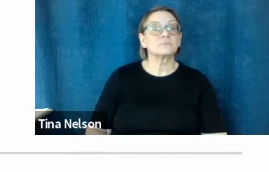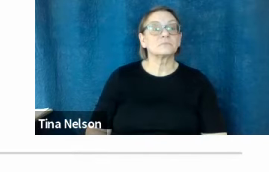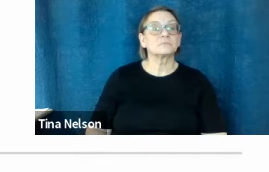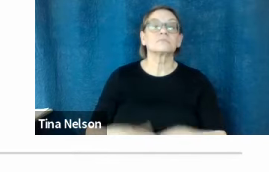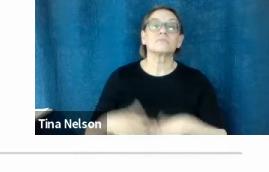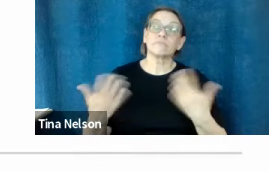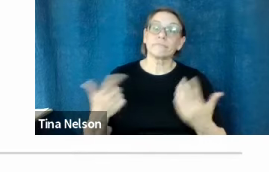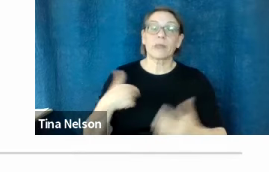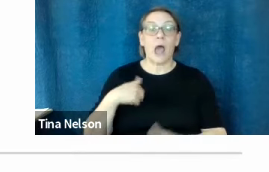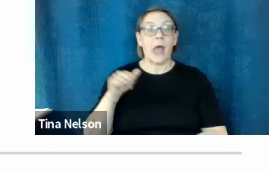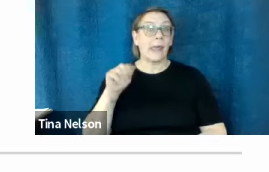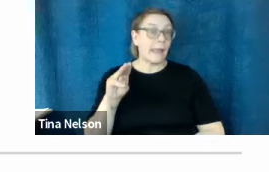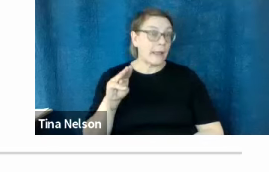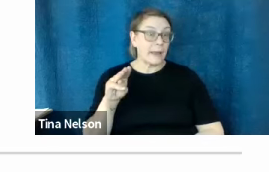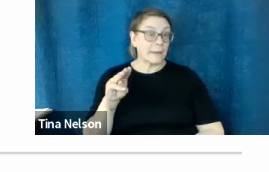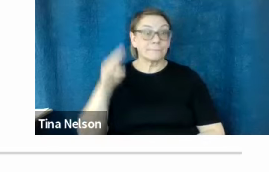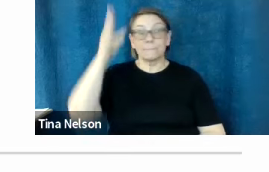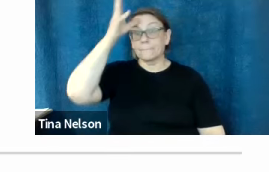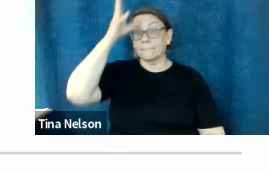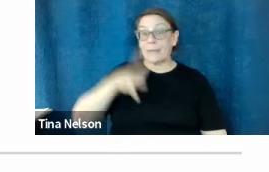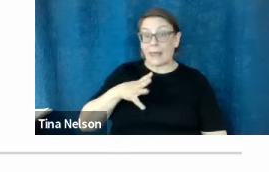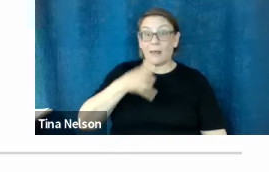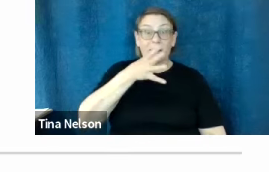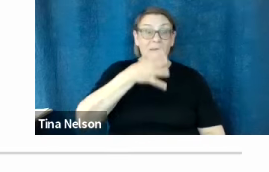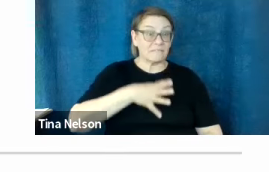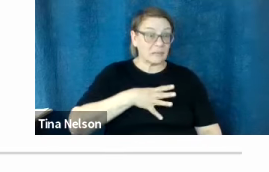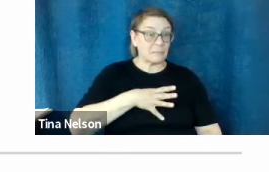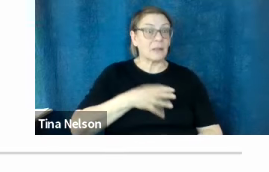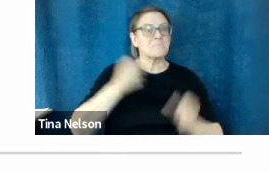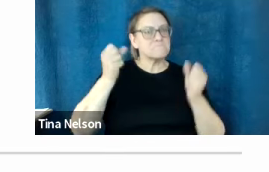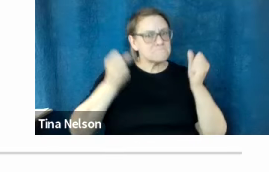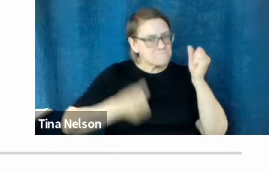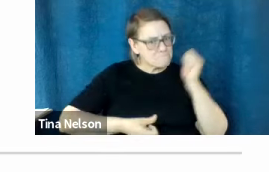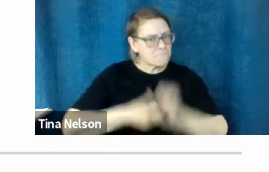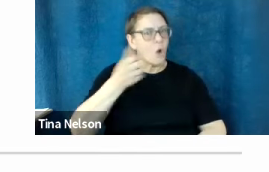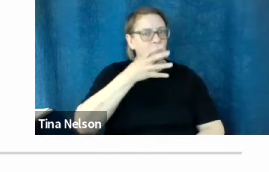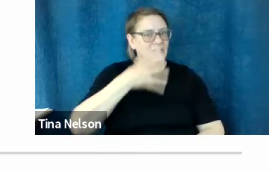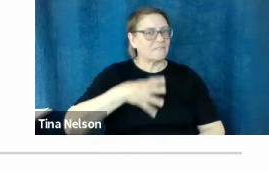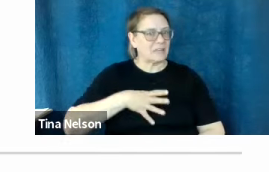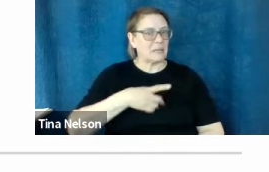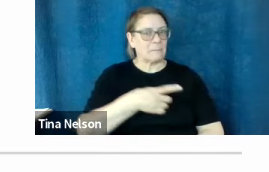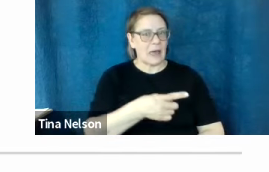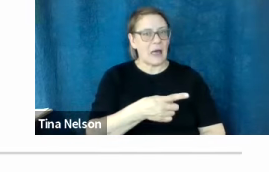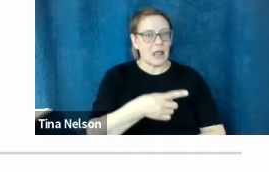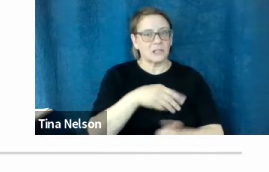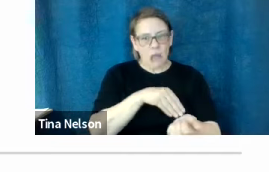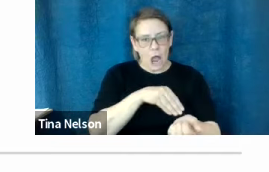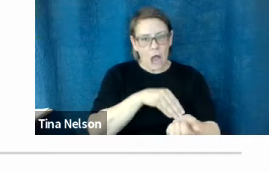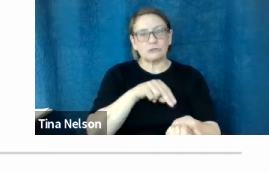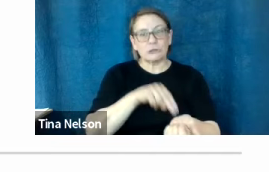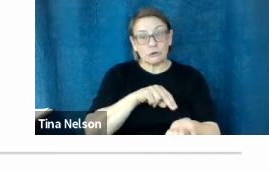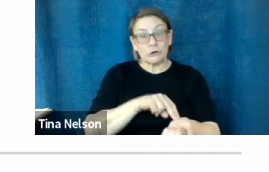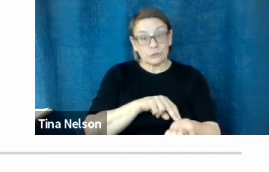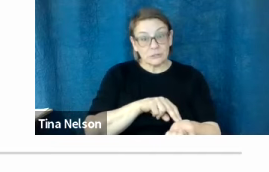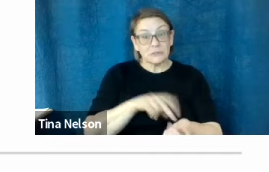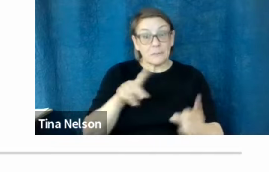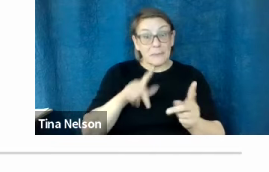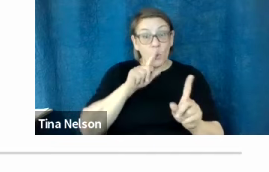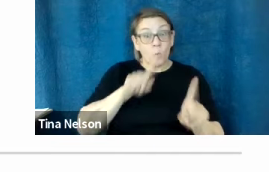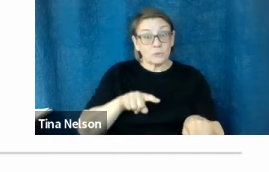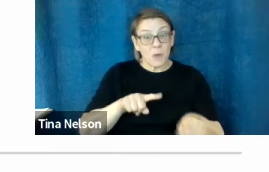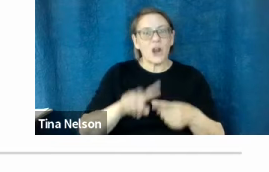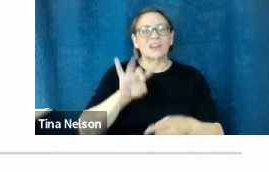I am a female large representative here of our data. So these doctors and nurses, or at least the ones that are responding are